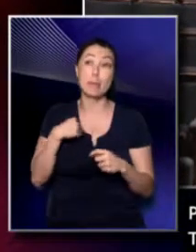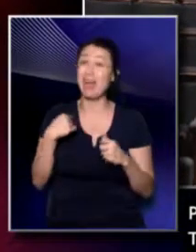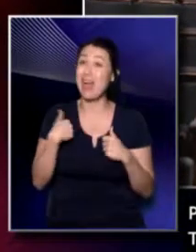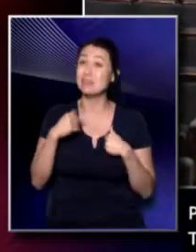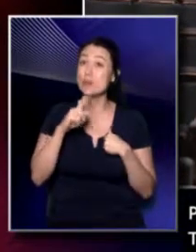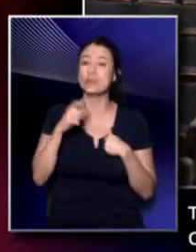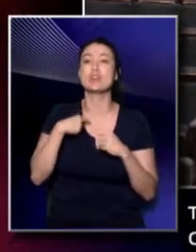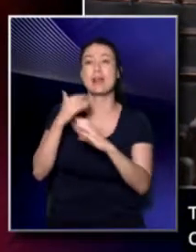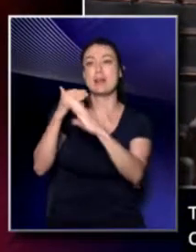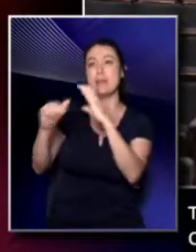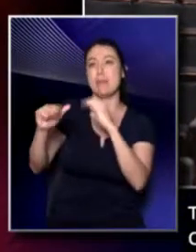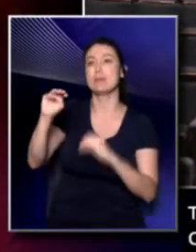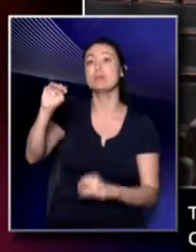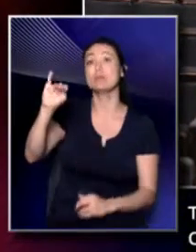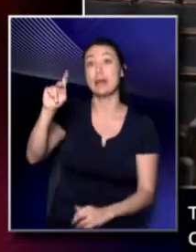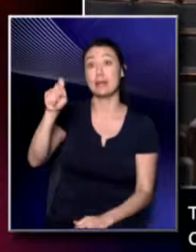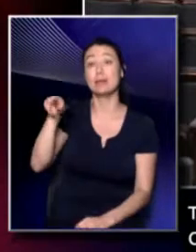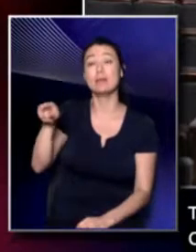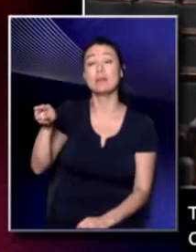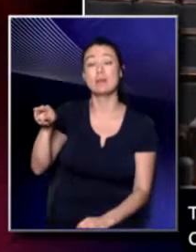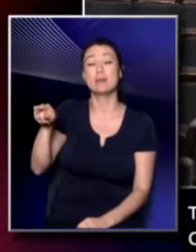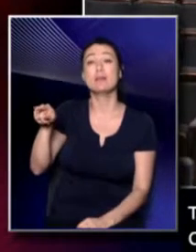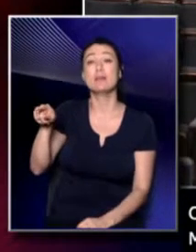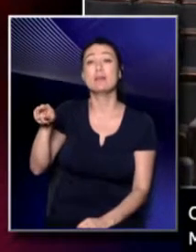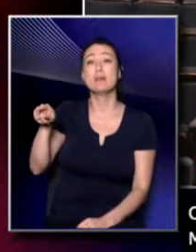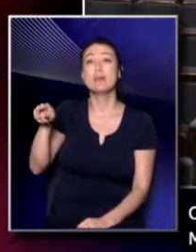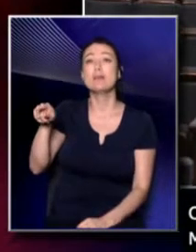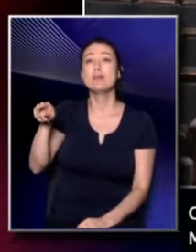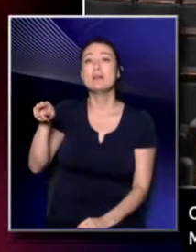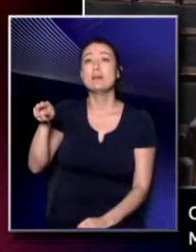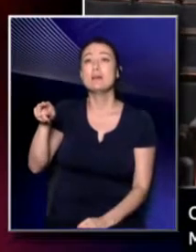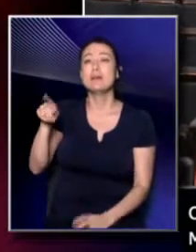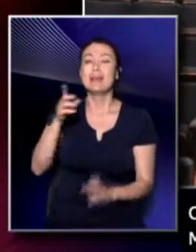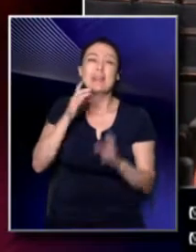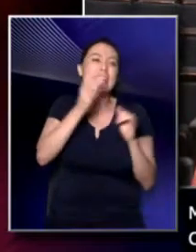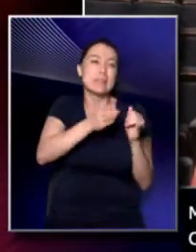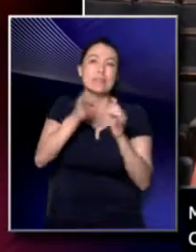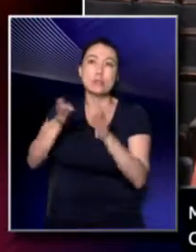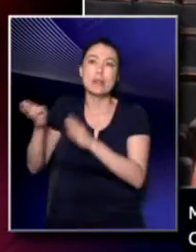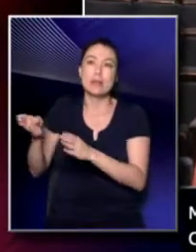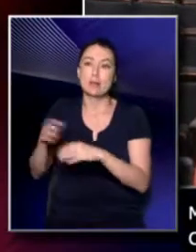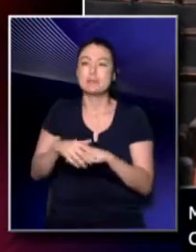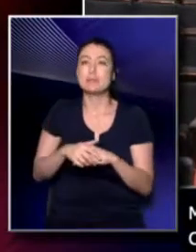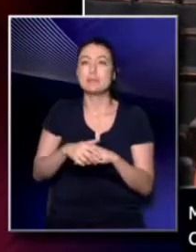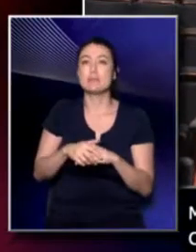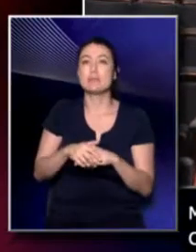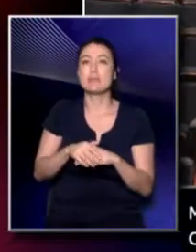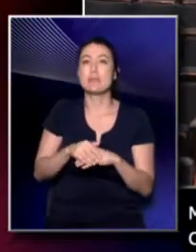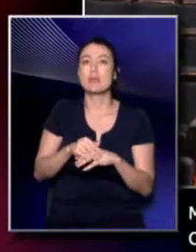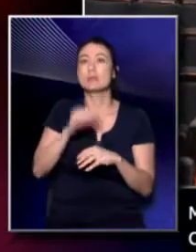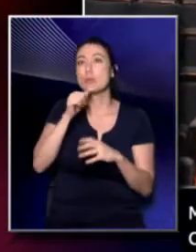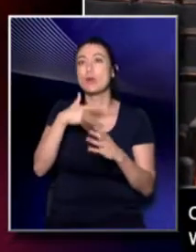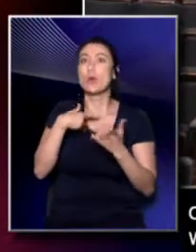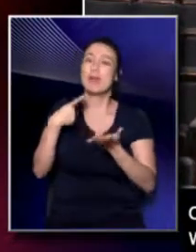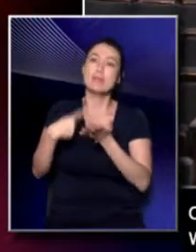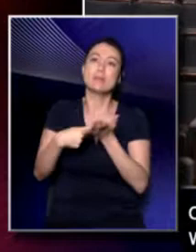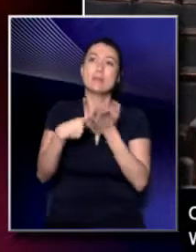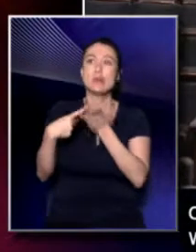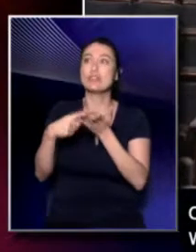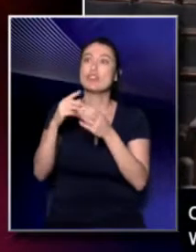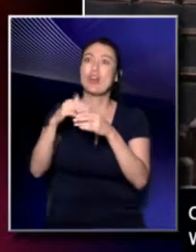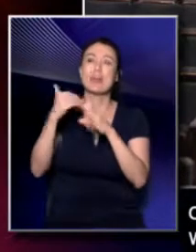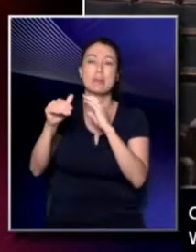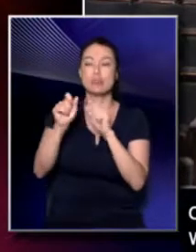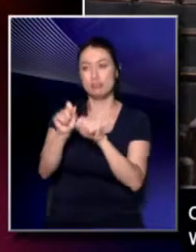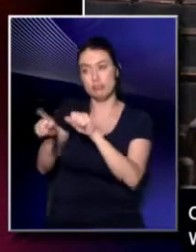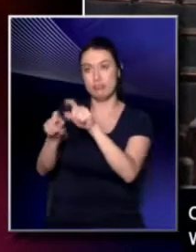can email it to Mike, and then individually, so we're not having deliberation on email, and